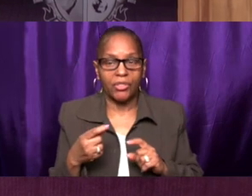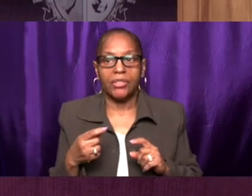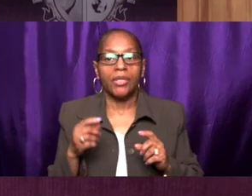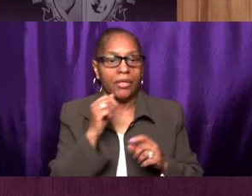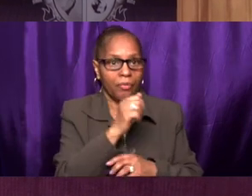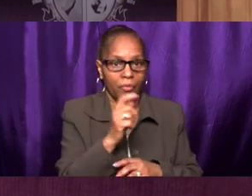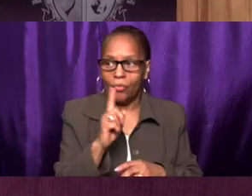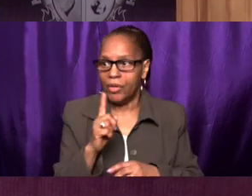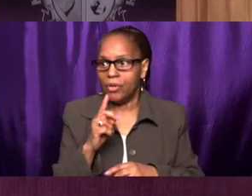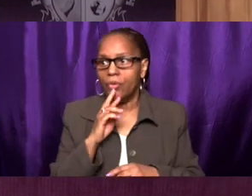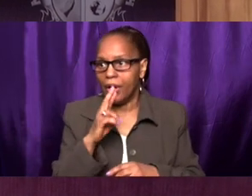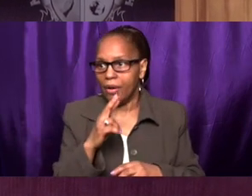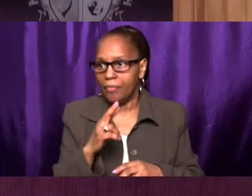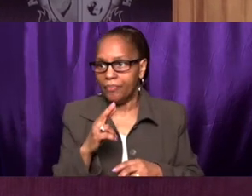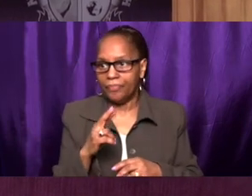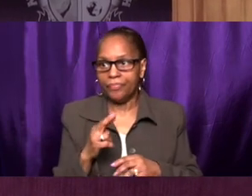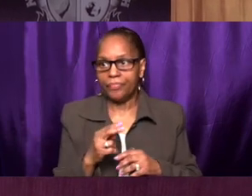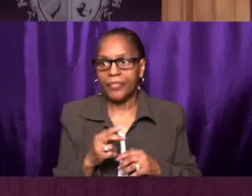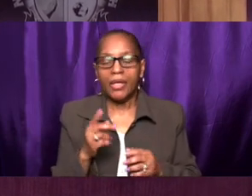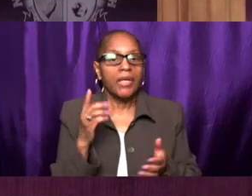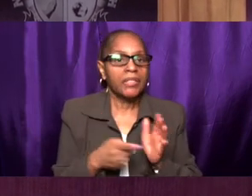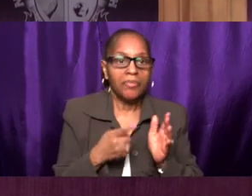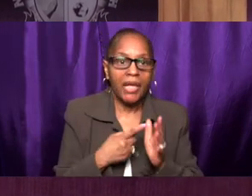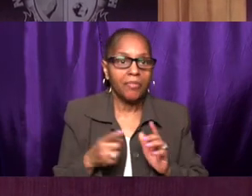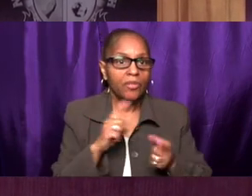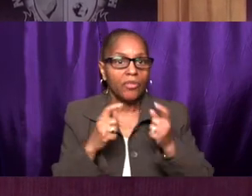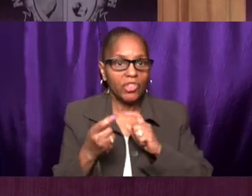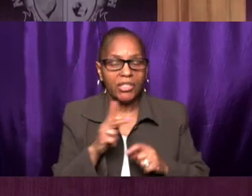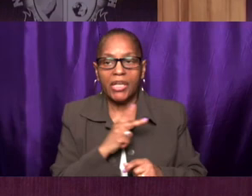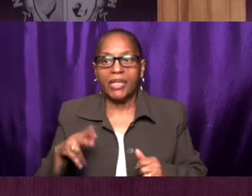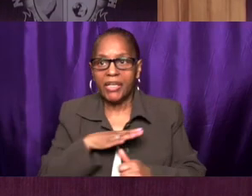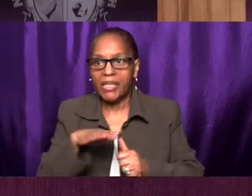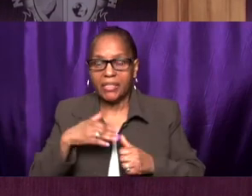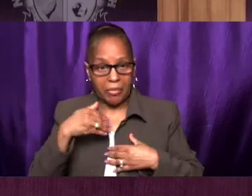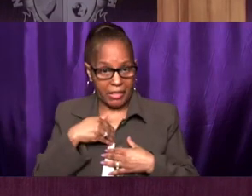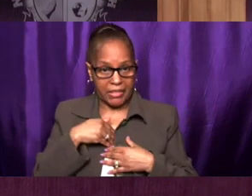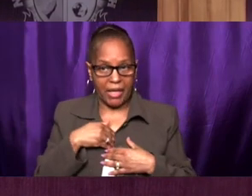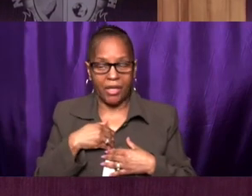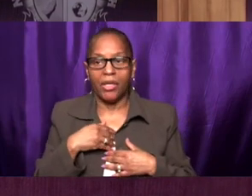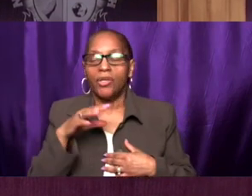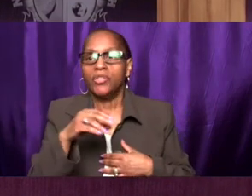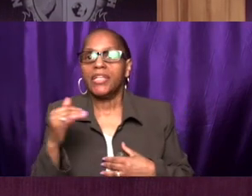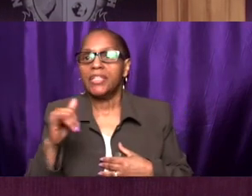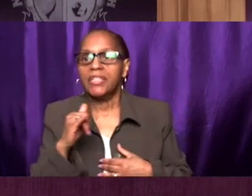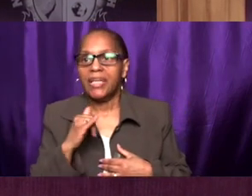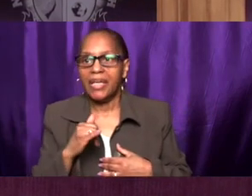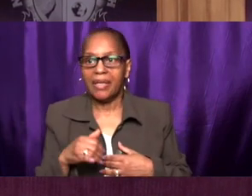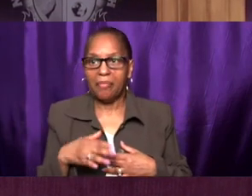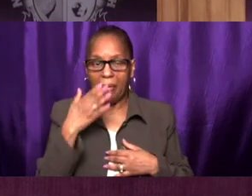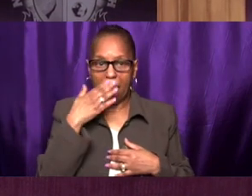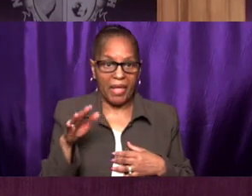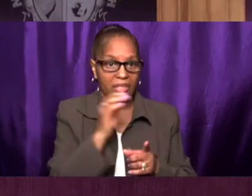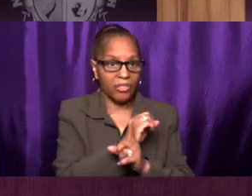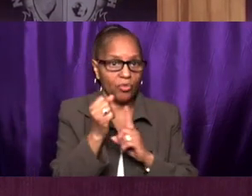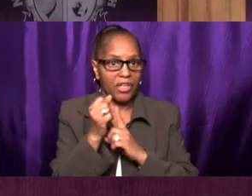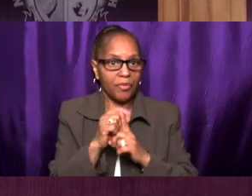but they don't switch kingdom inside. So you take the same funk from New Prospect and bring it to New